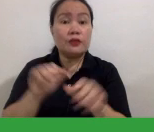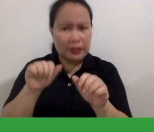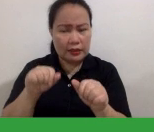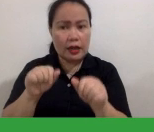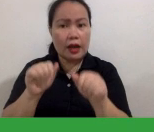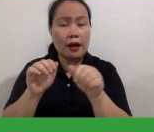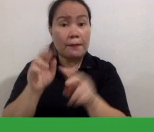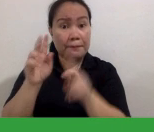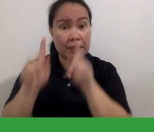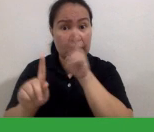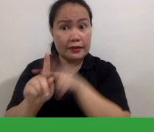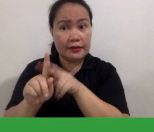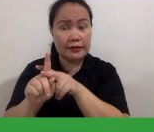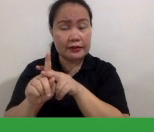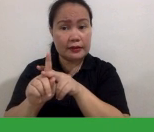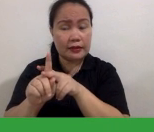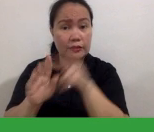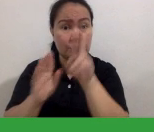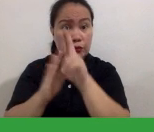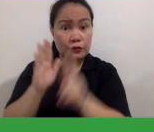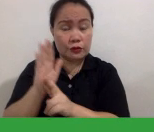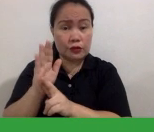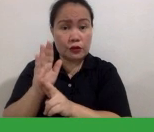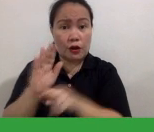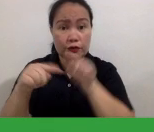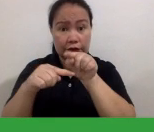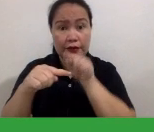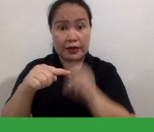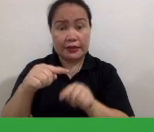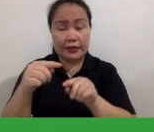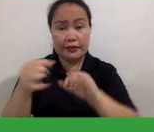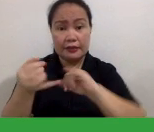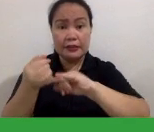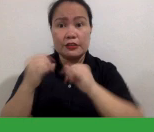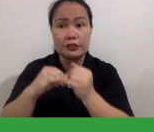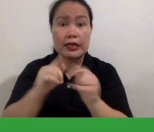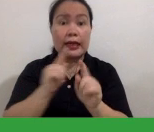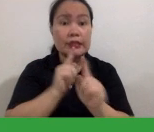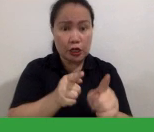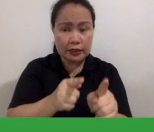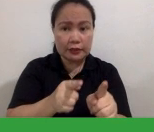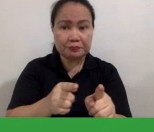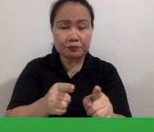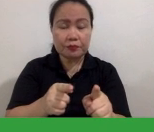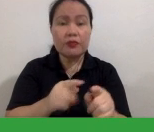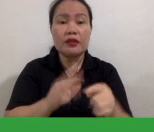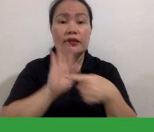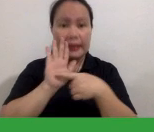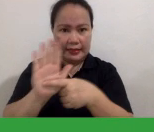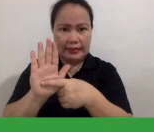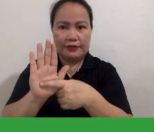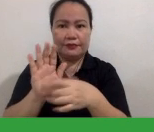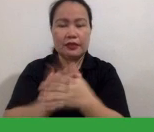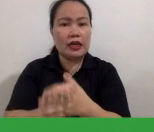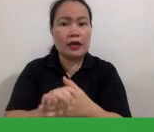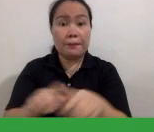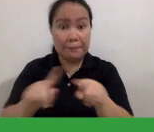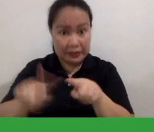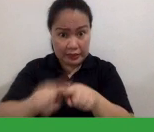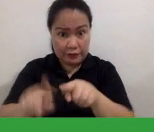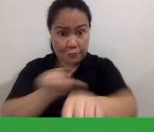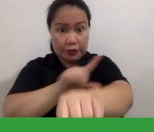naman i-apply dyan yung rules ng division of integers. And that is negative kapag different